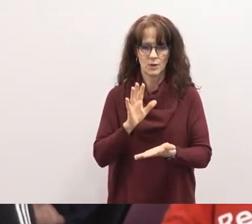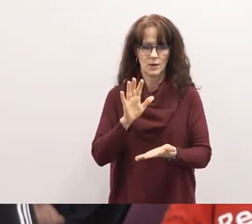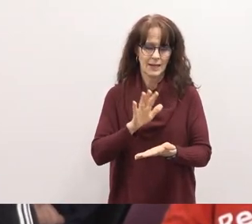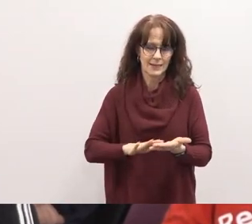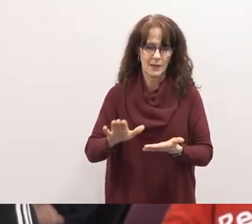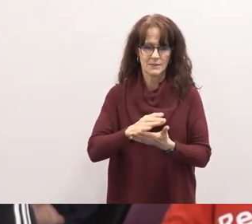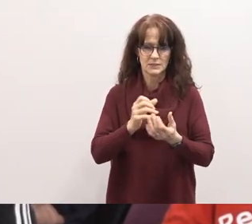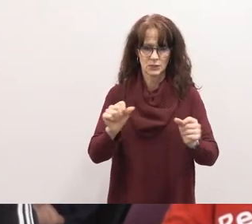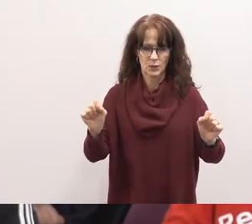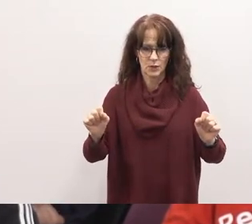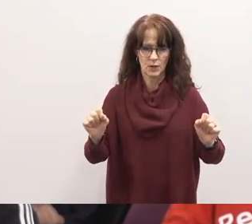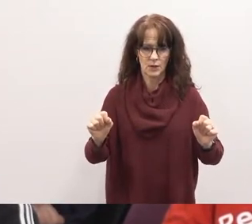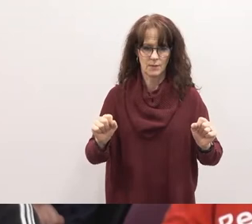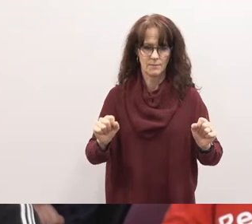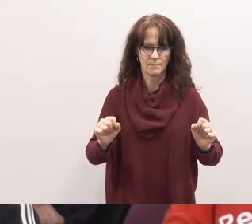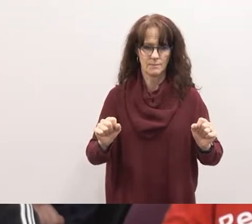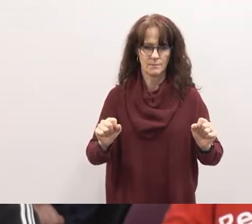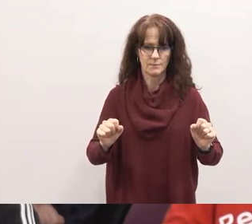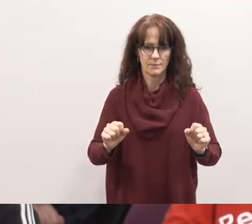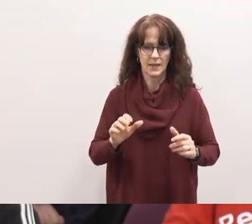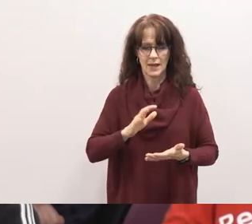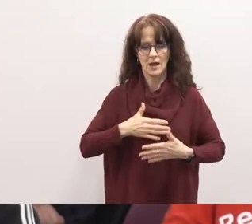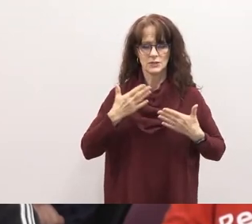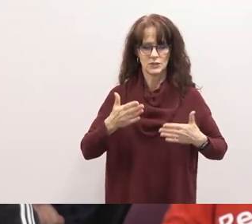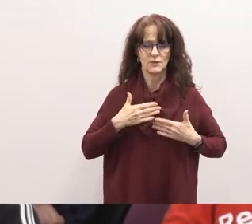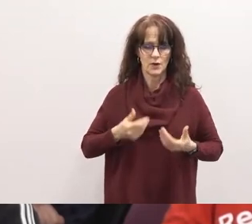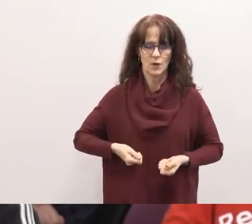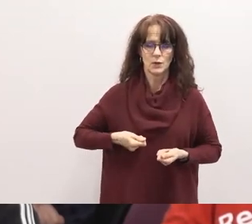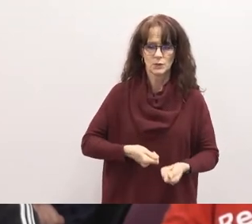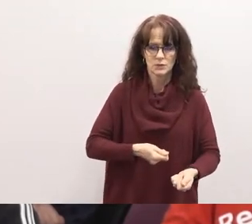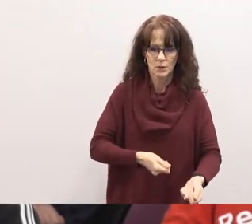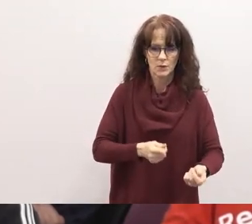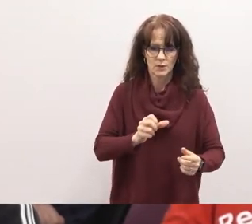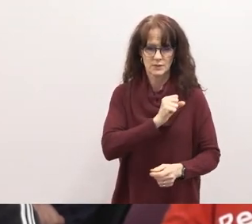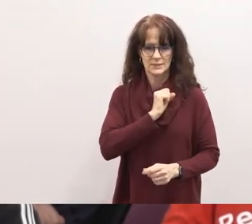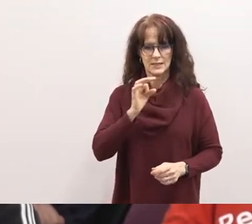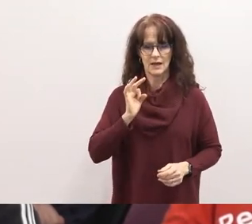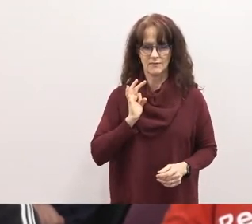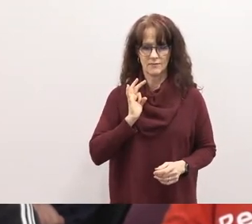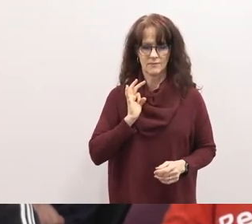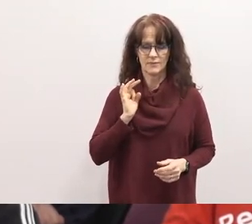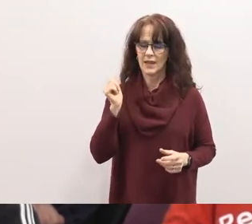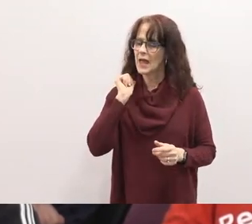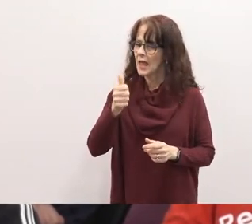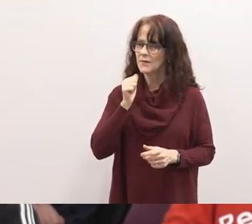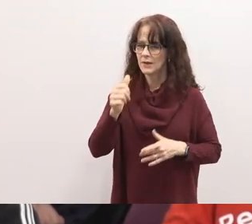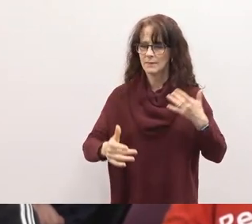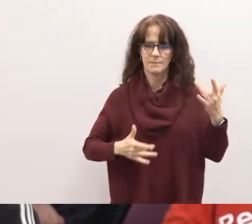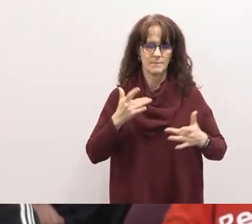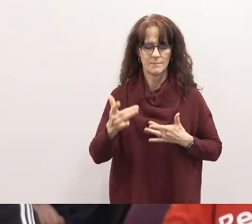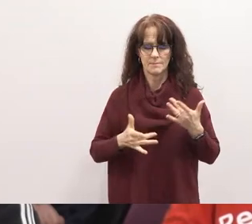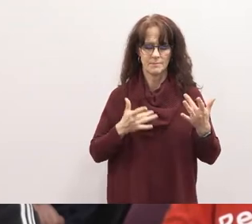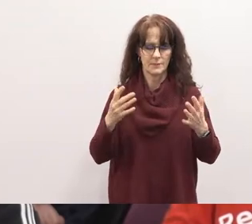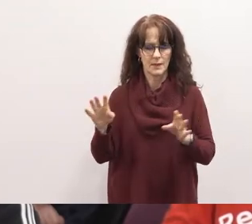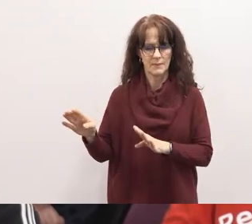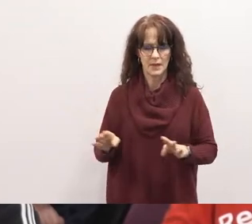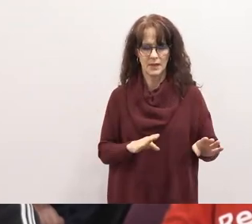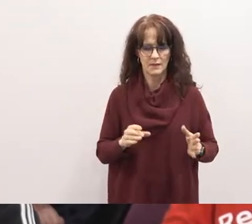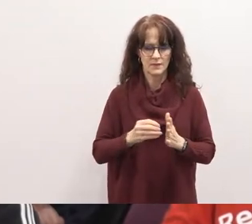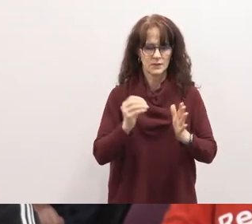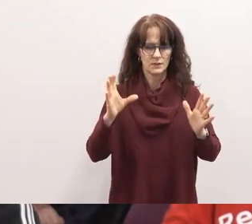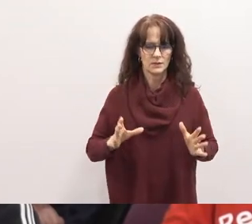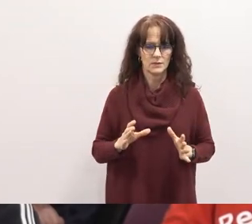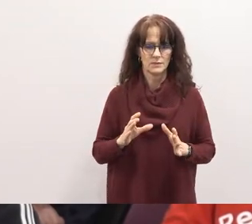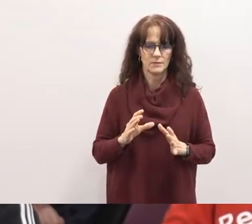security, and our cheerful custodial staff. Their everyday outgoing and buoyant behavior makes the students at